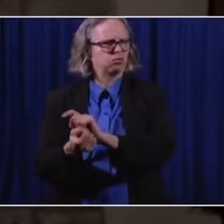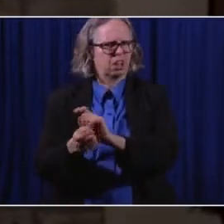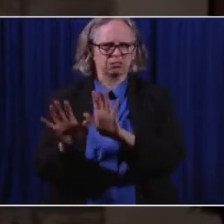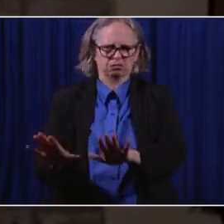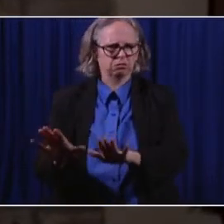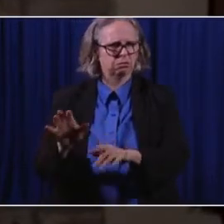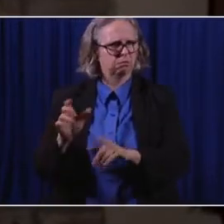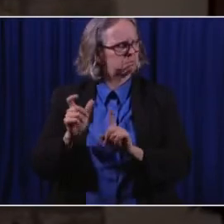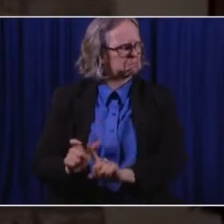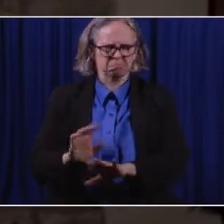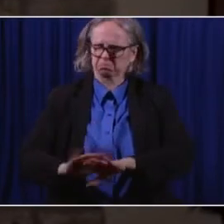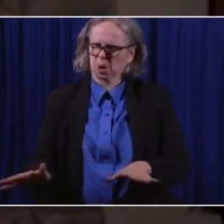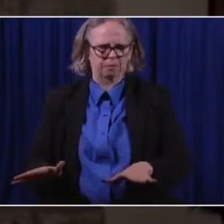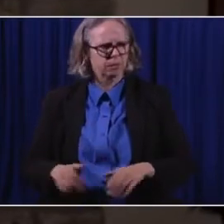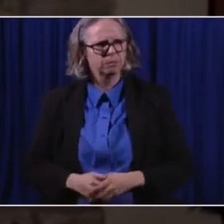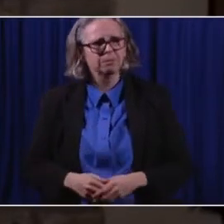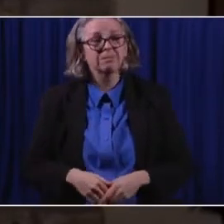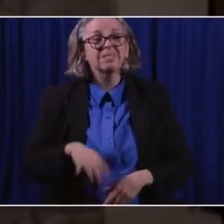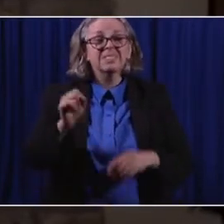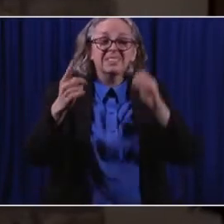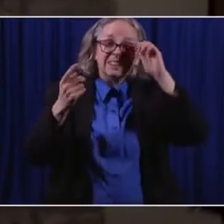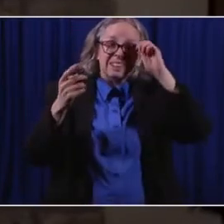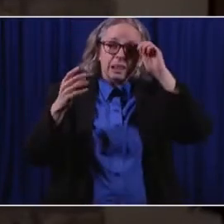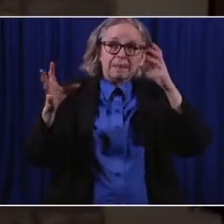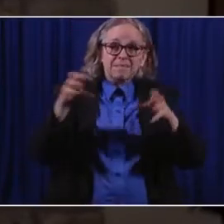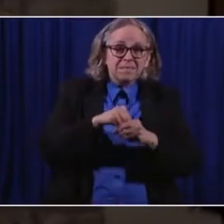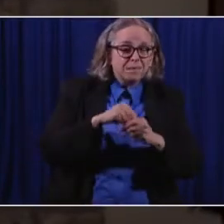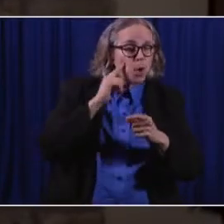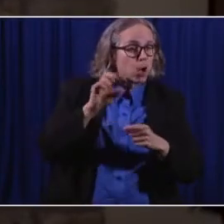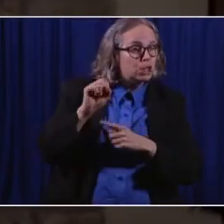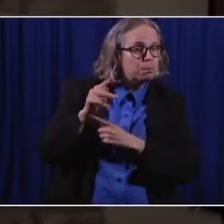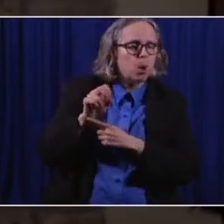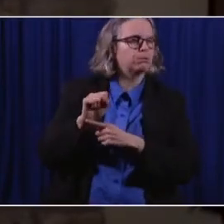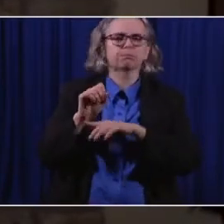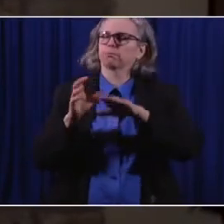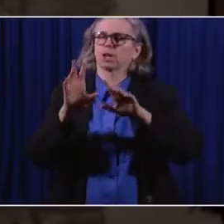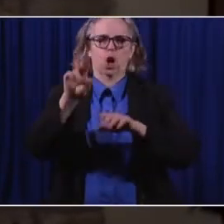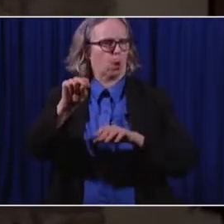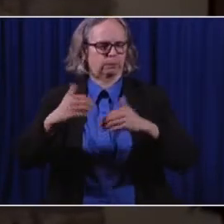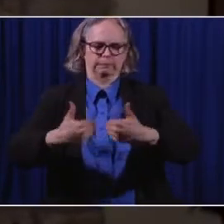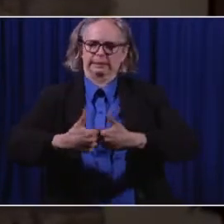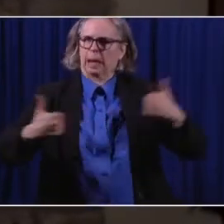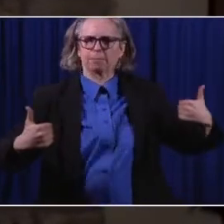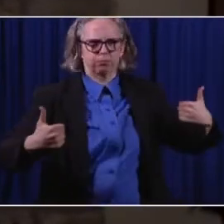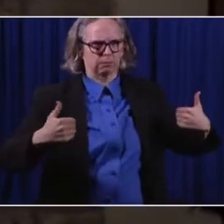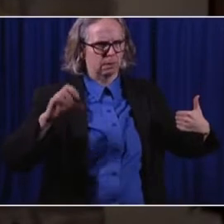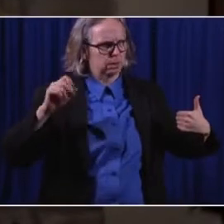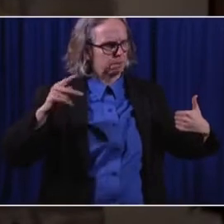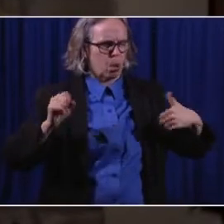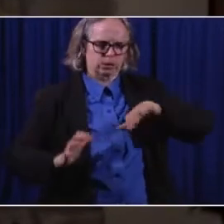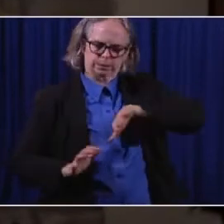This will be one more step to keep our kids in the classroom, which we know is where we want them to